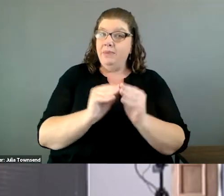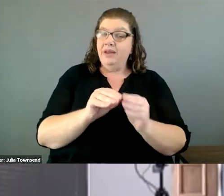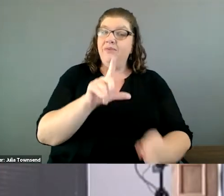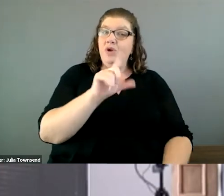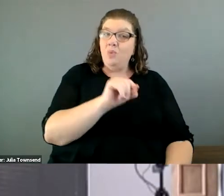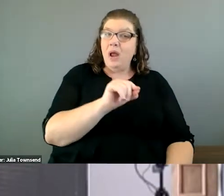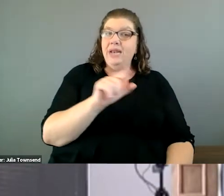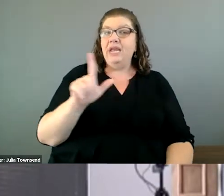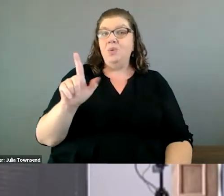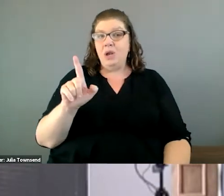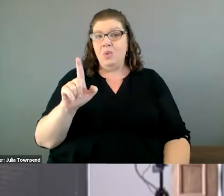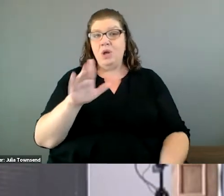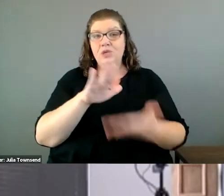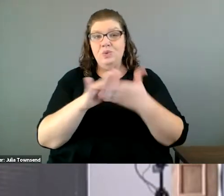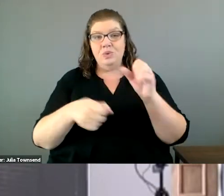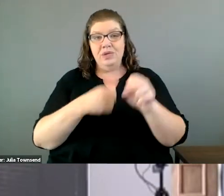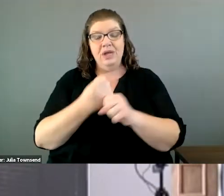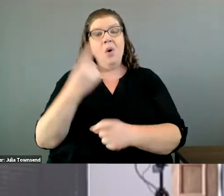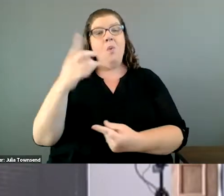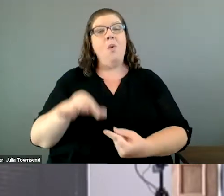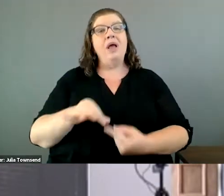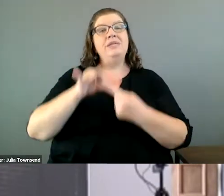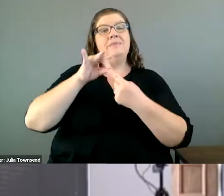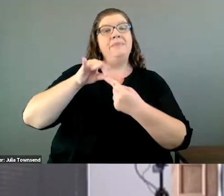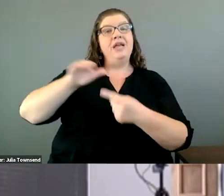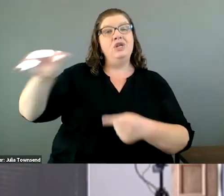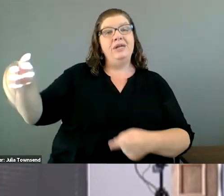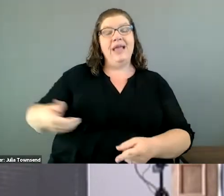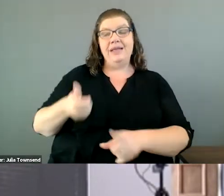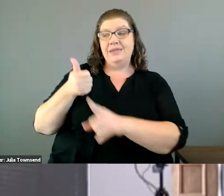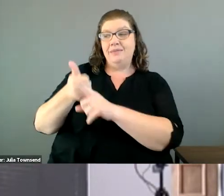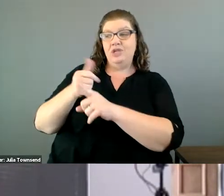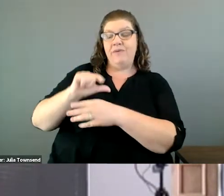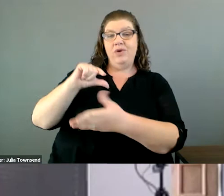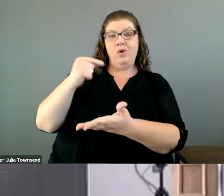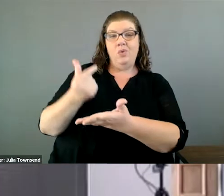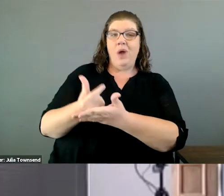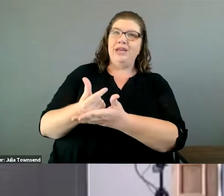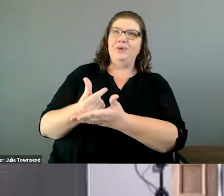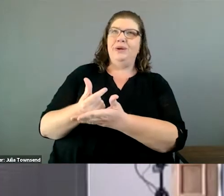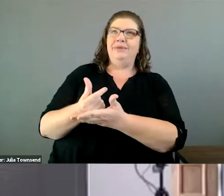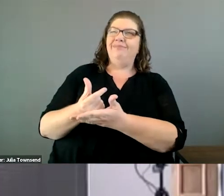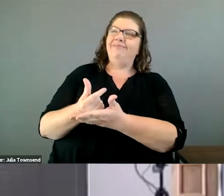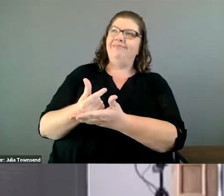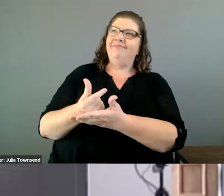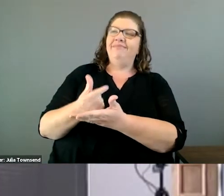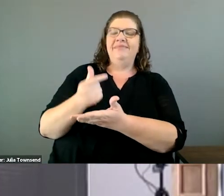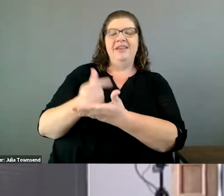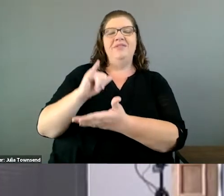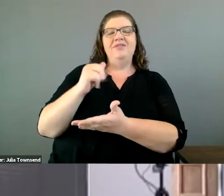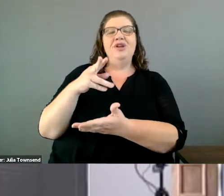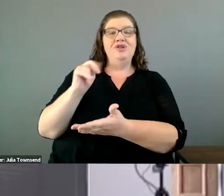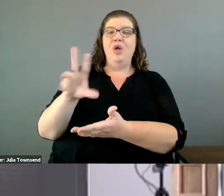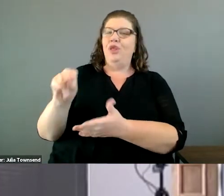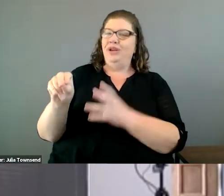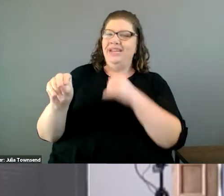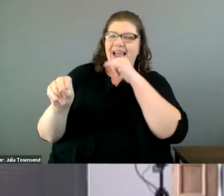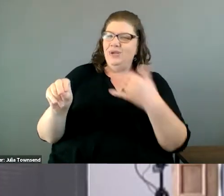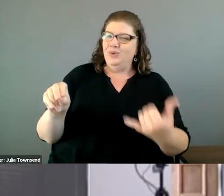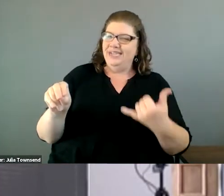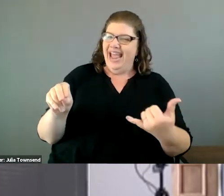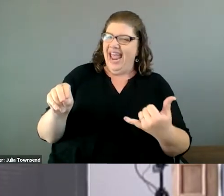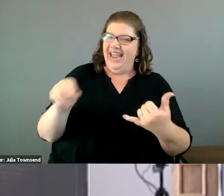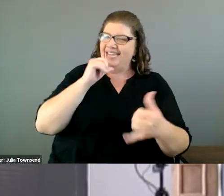school year, we have one special guest who is graduating today from her position, actually not today, June 30th from her